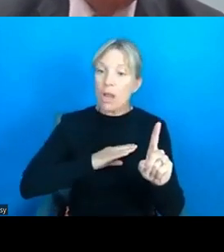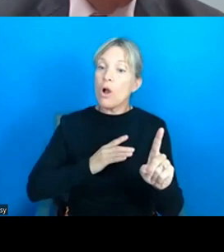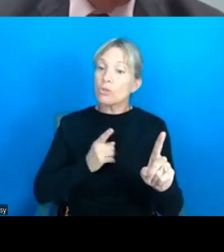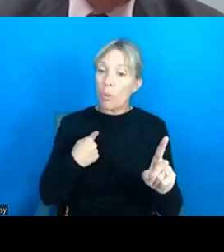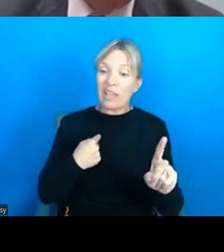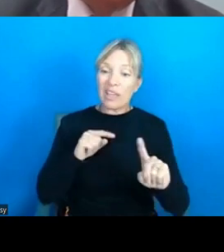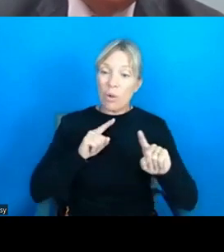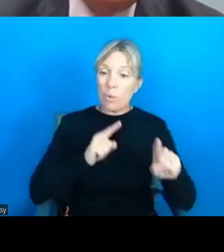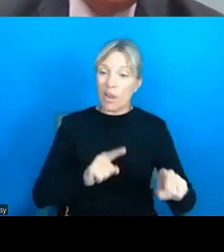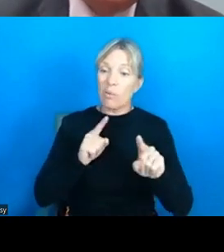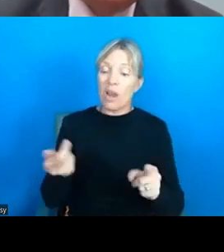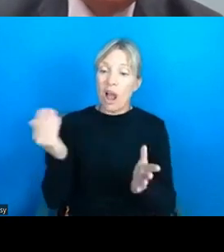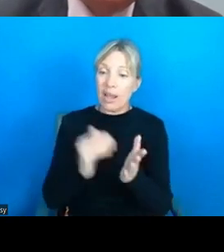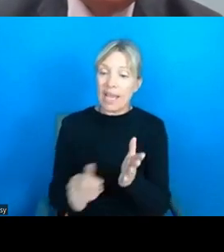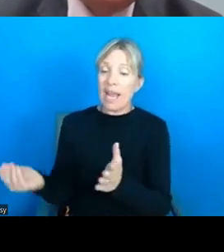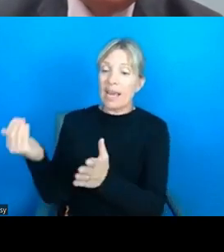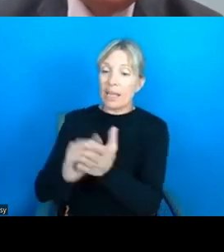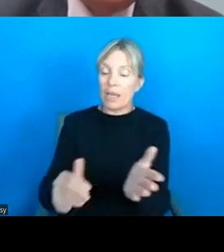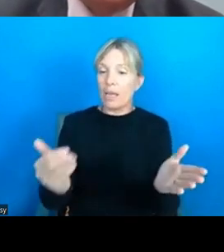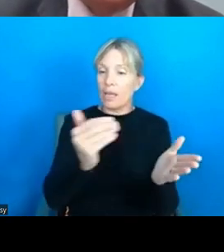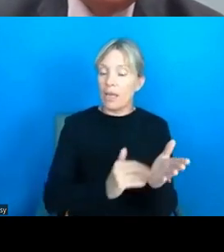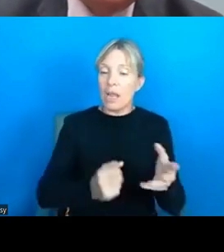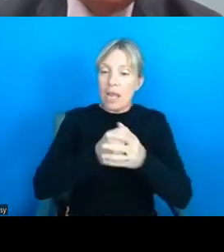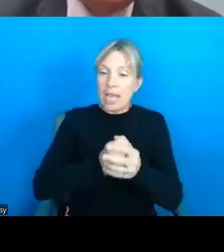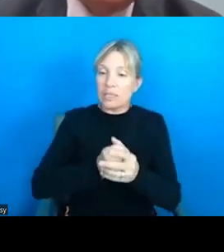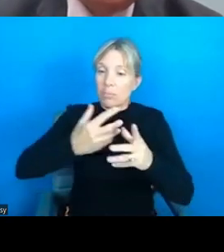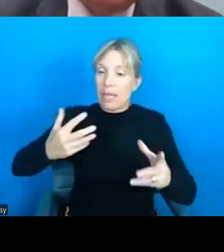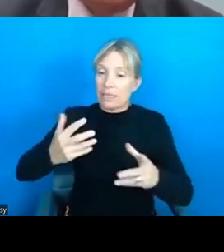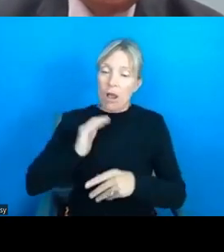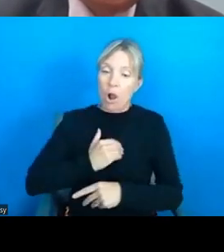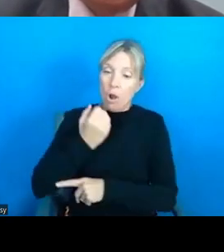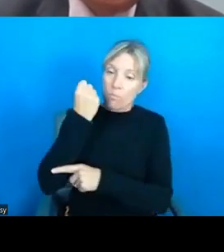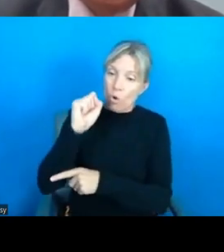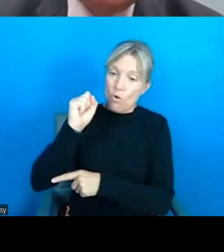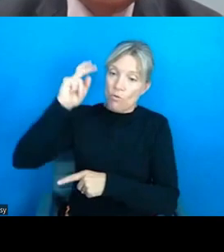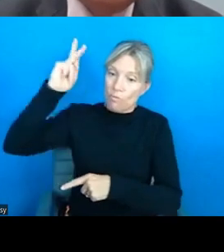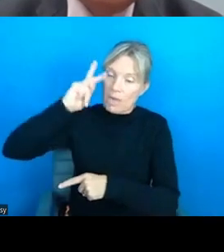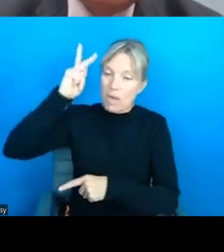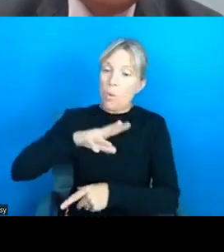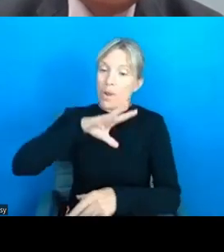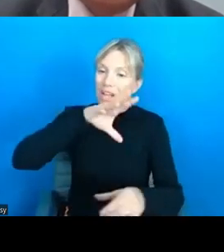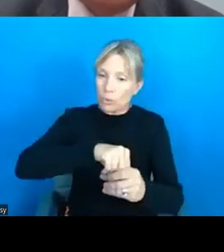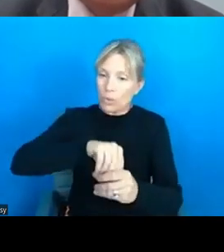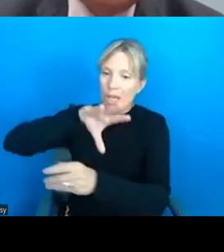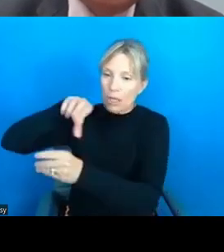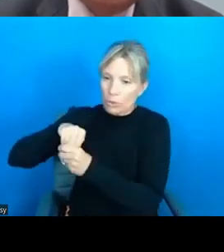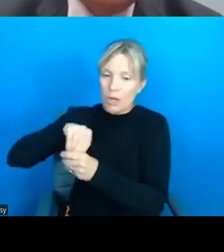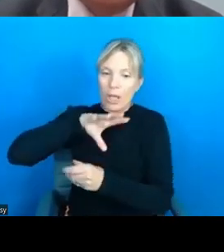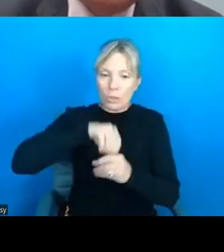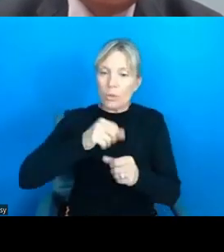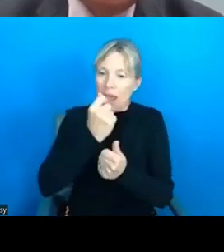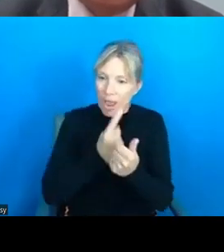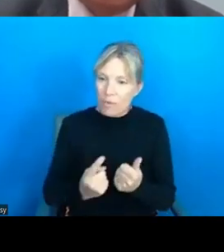over and over again, basically expanding the movement by including everyone in the